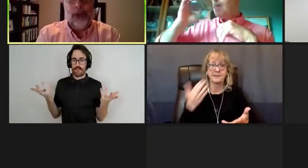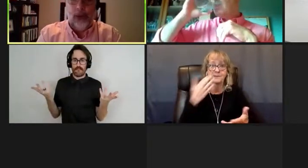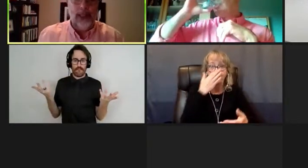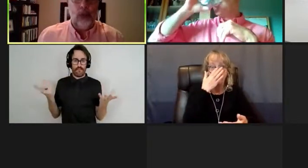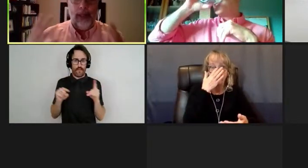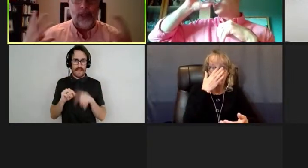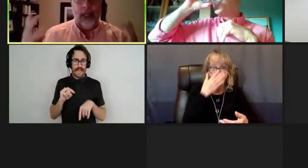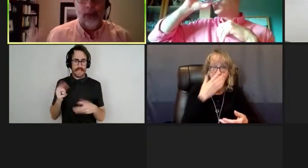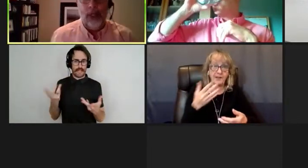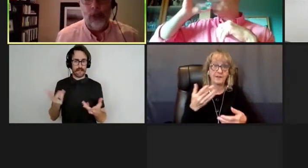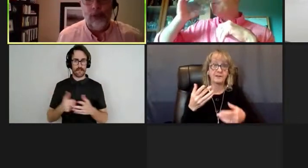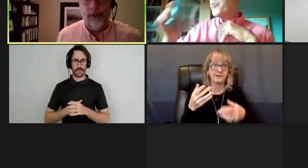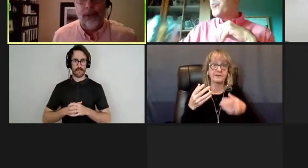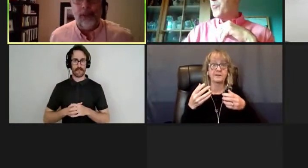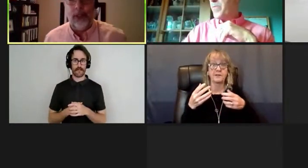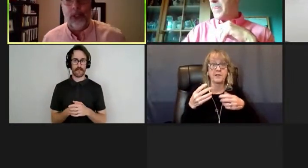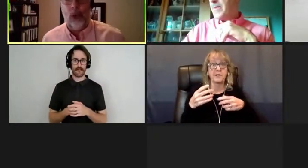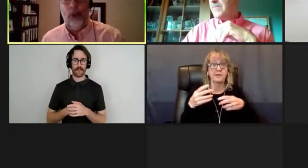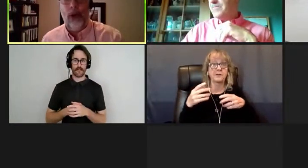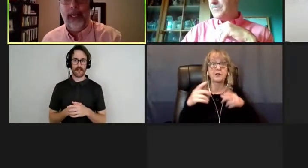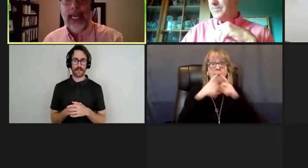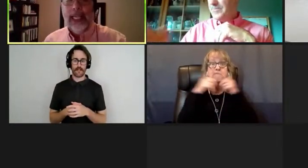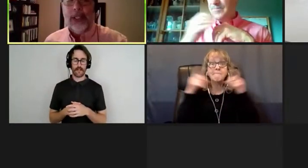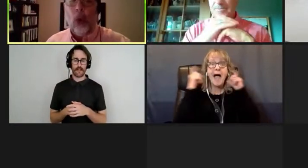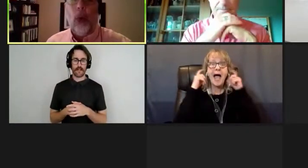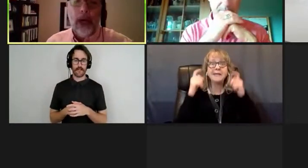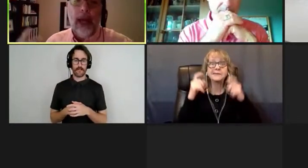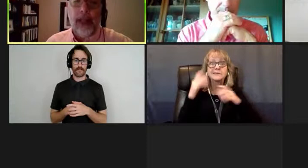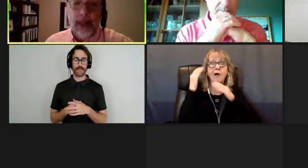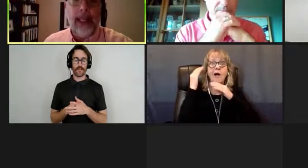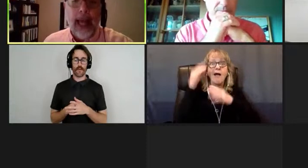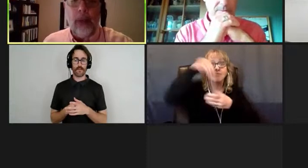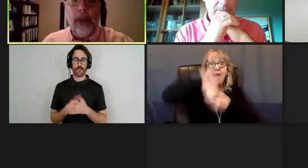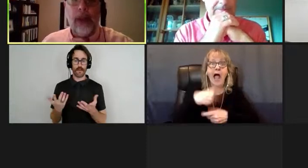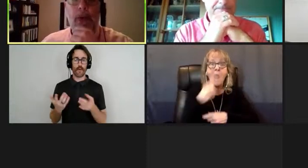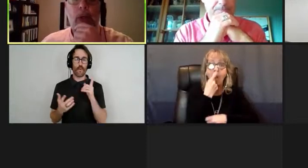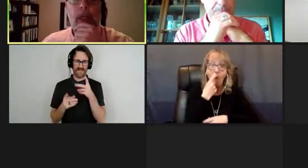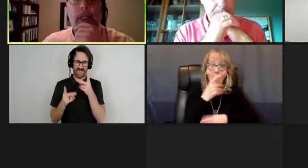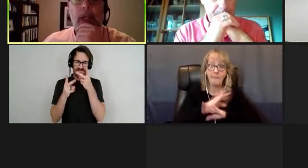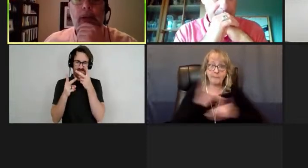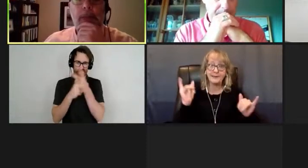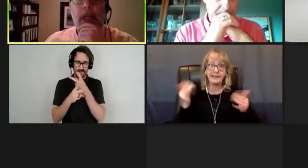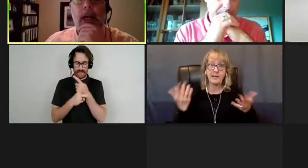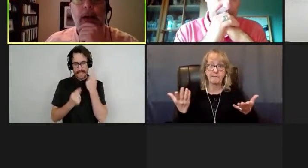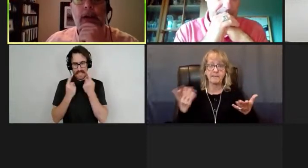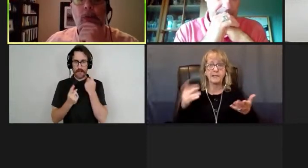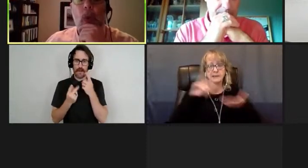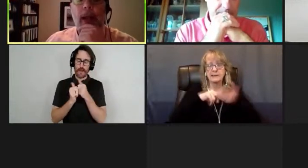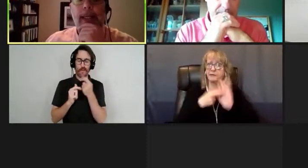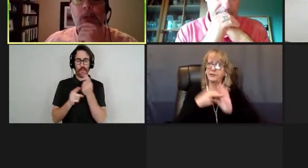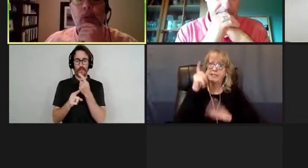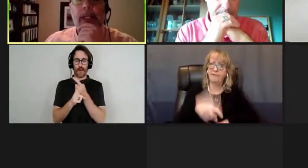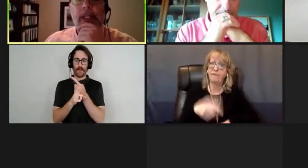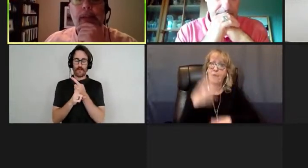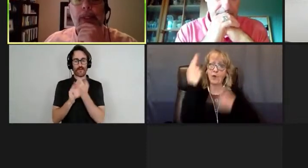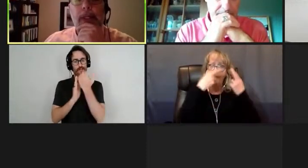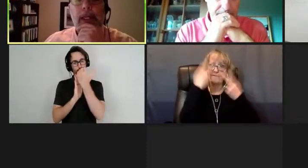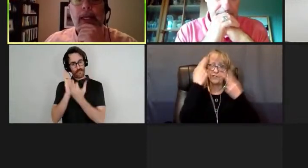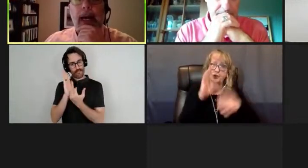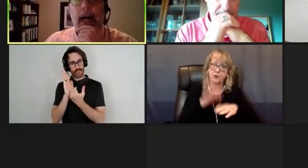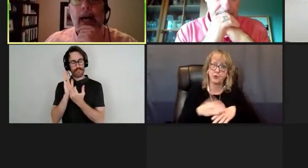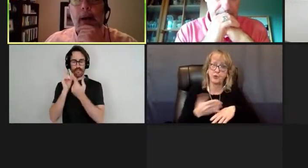mask, or at least one that's going to be useful to filter, which is the whole point. So we're going to have to think that one through in terms of what is